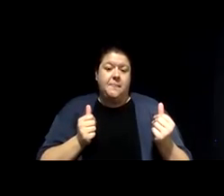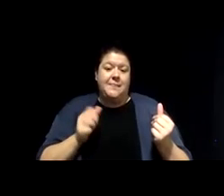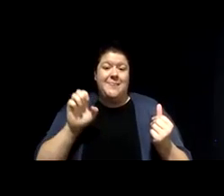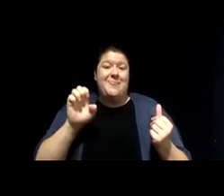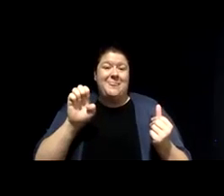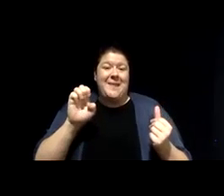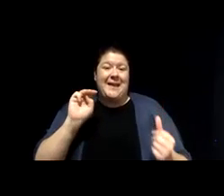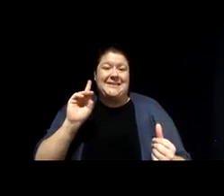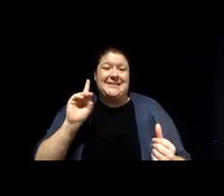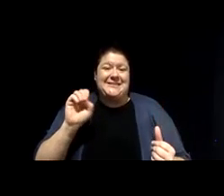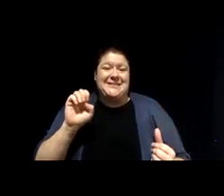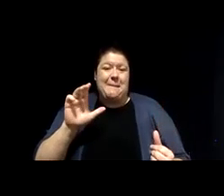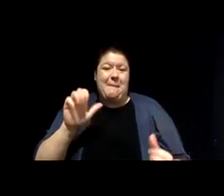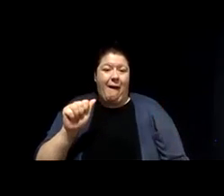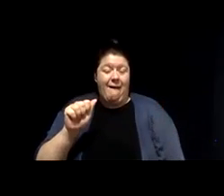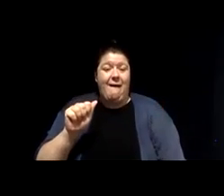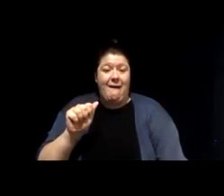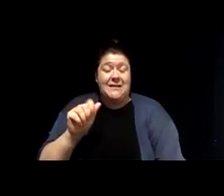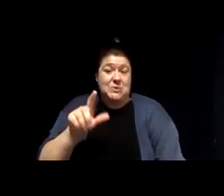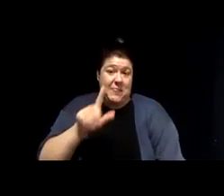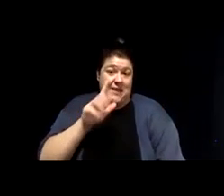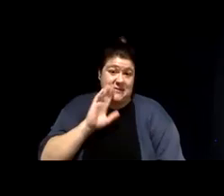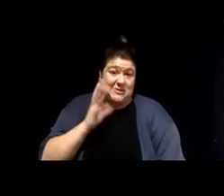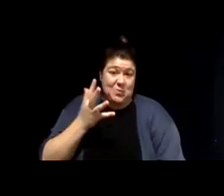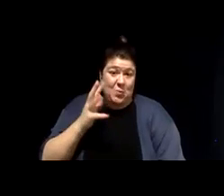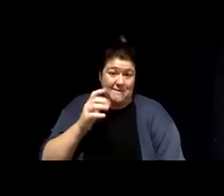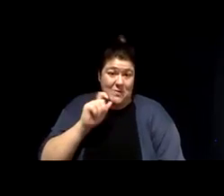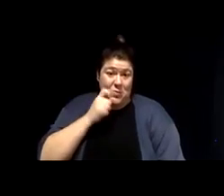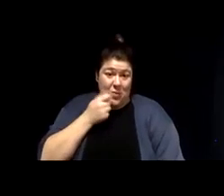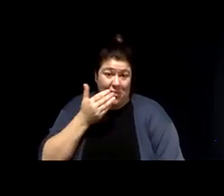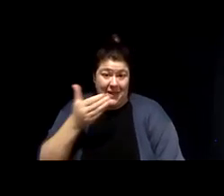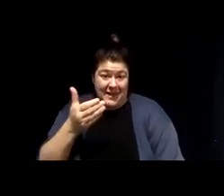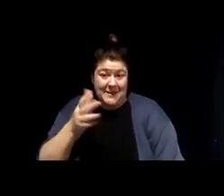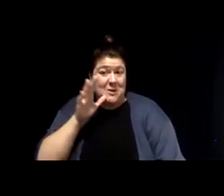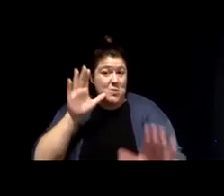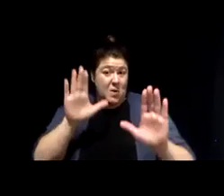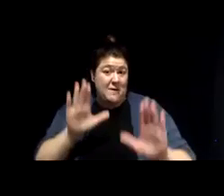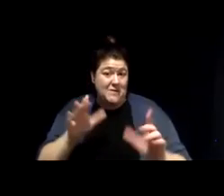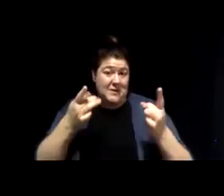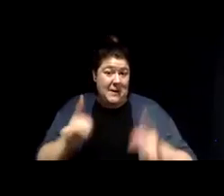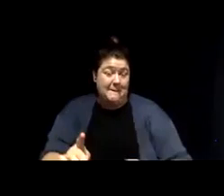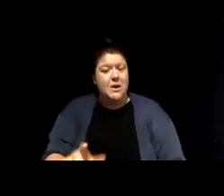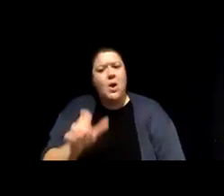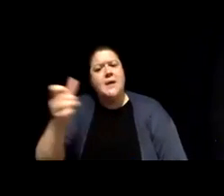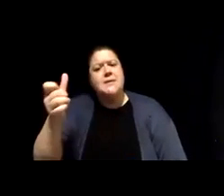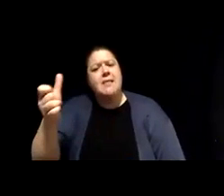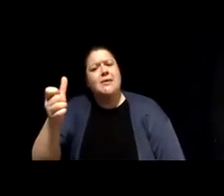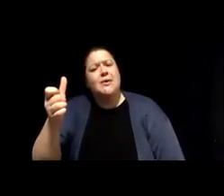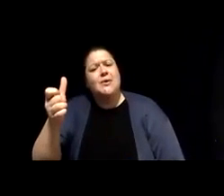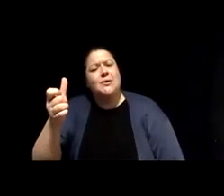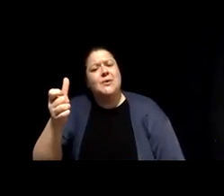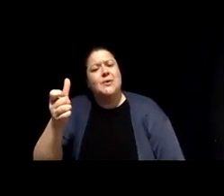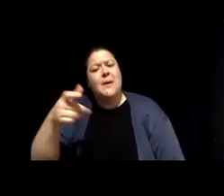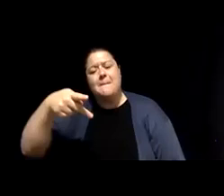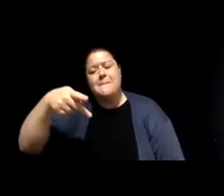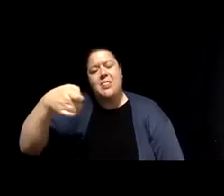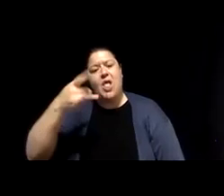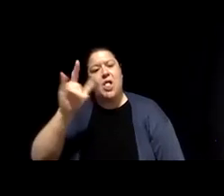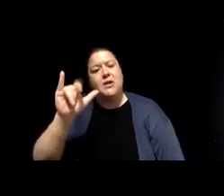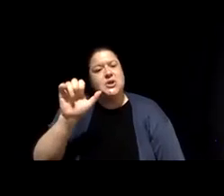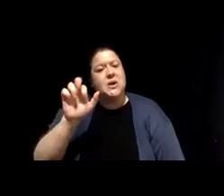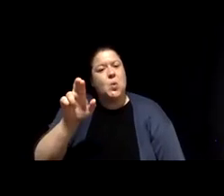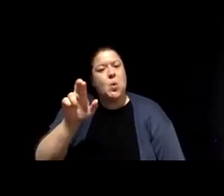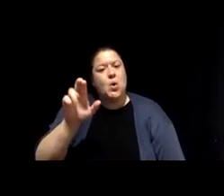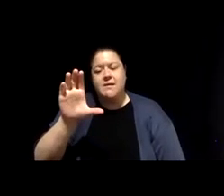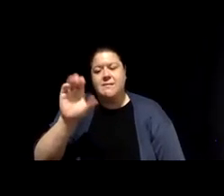edema. Okay, and that's kind of a cool thing, because that would be wonderful if that could happen. What's another pathology or condition